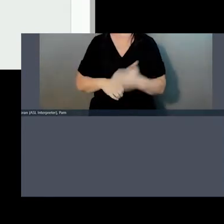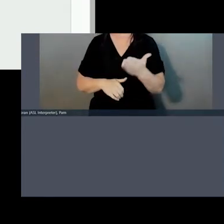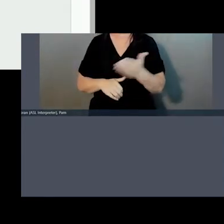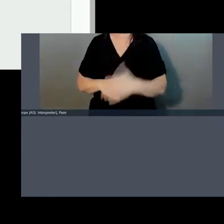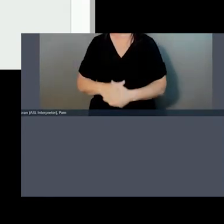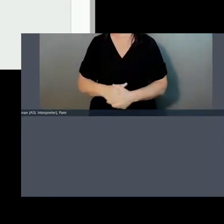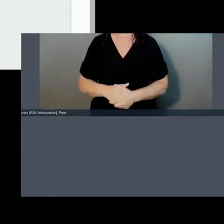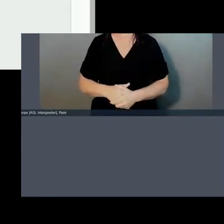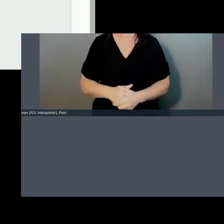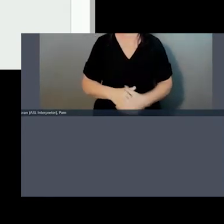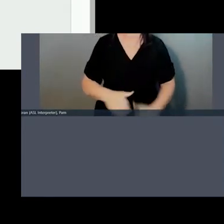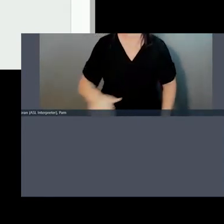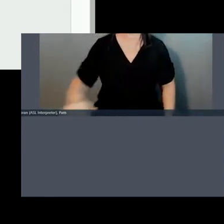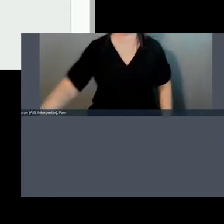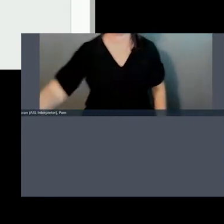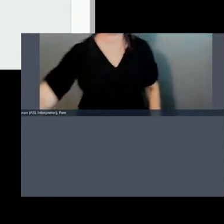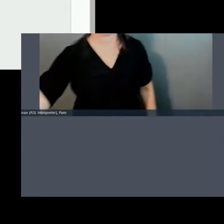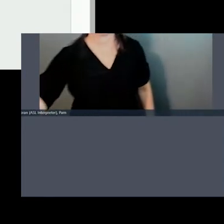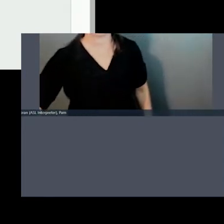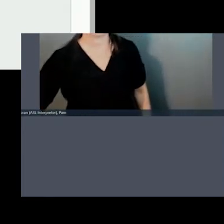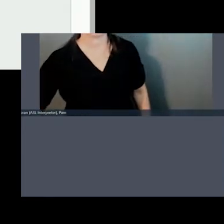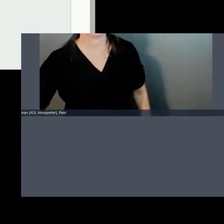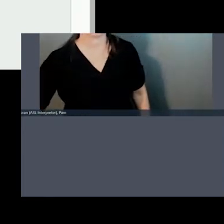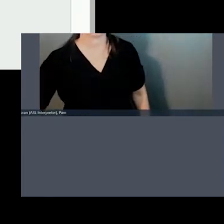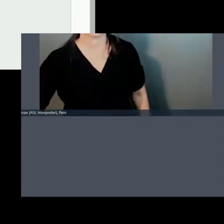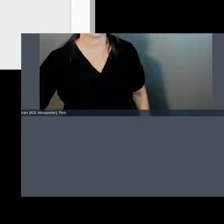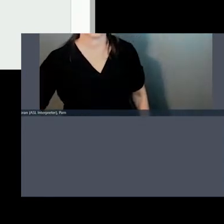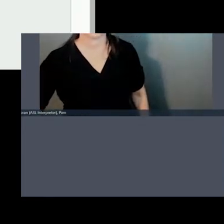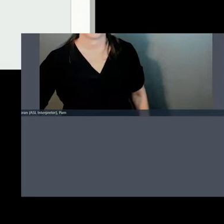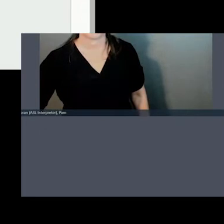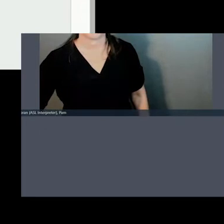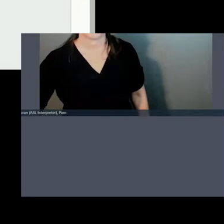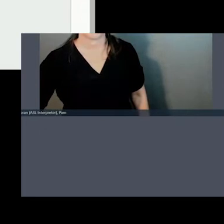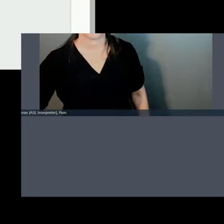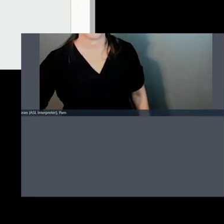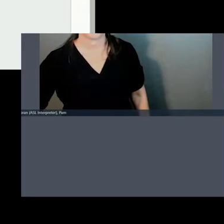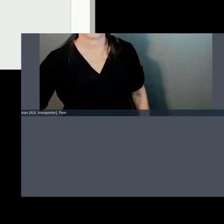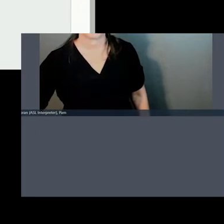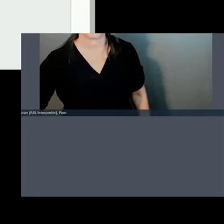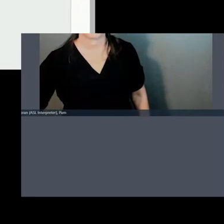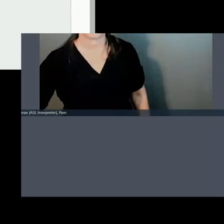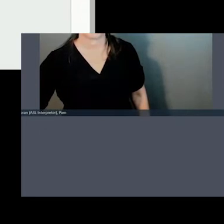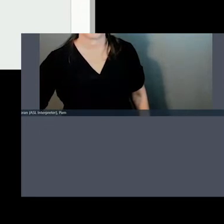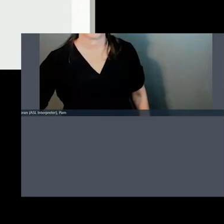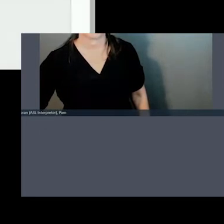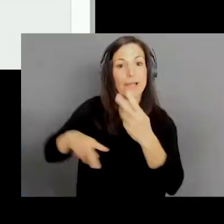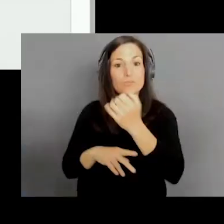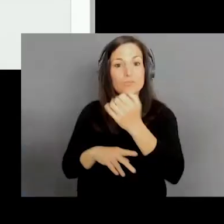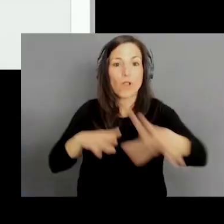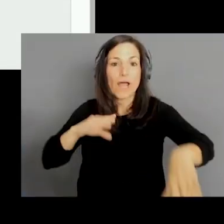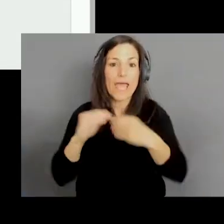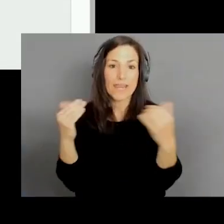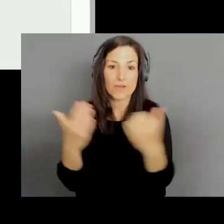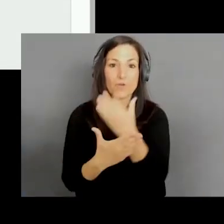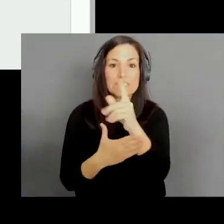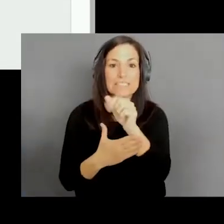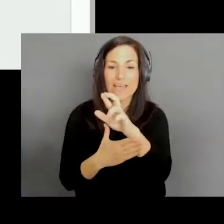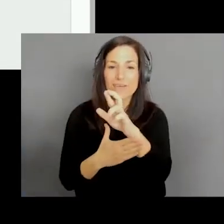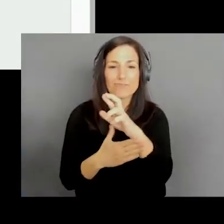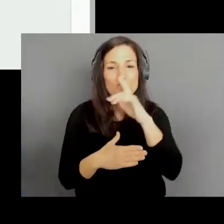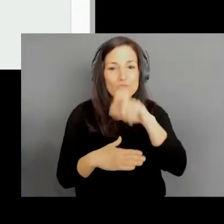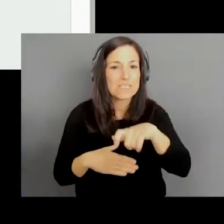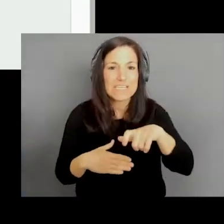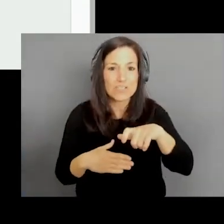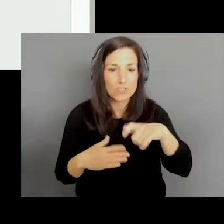If that ever starts to run out, I can come back to a pool and add a new CIDR. So you don't have to worry about the case where you start to run